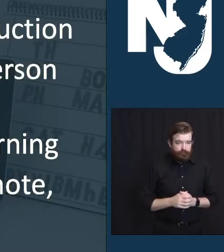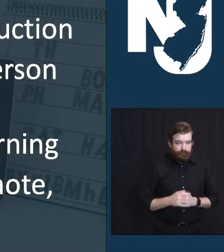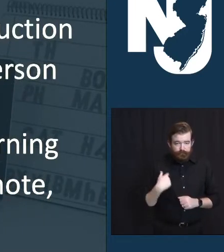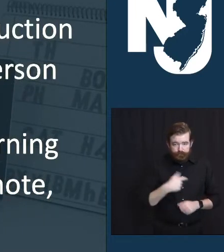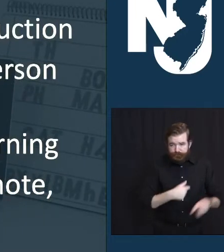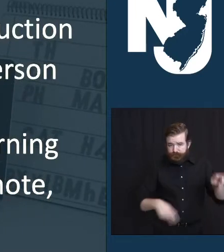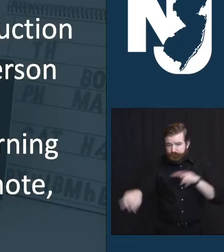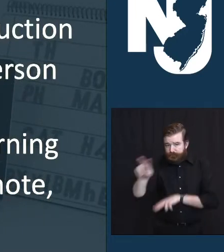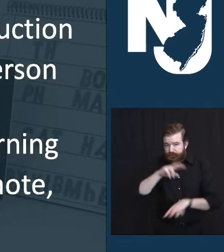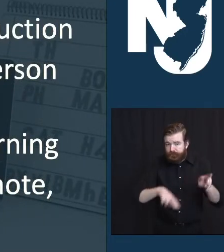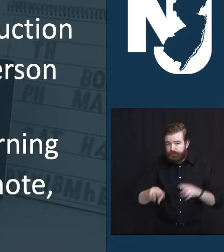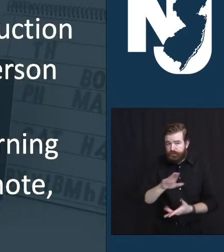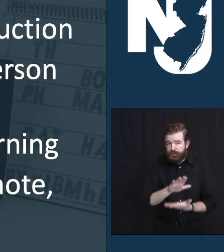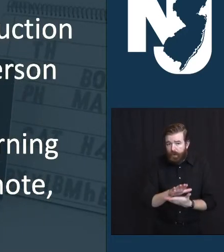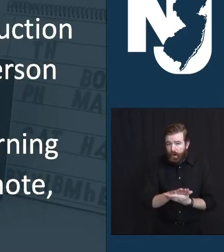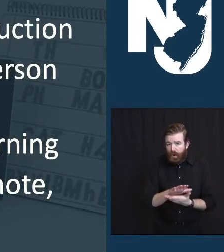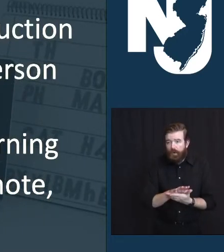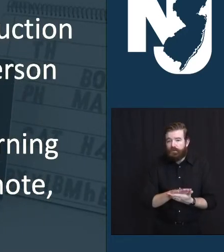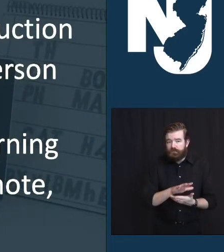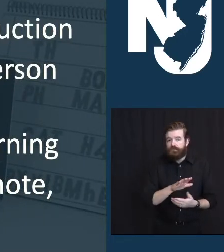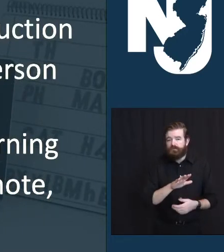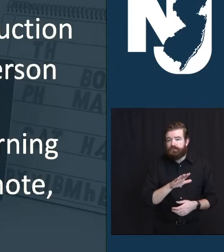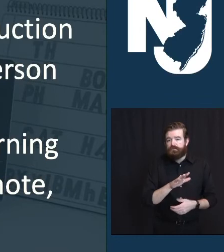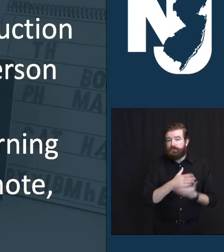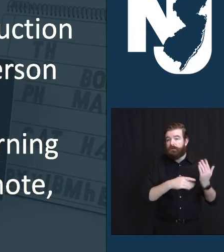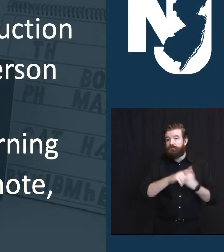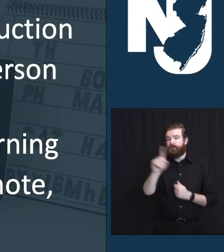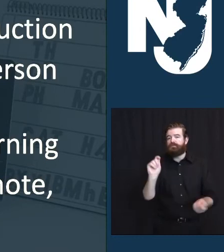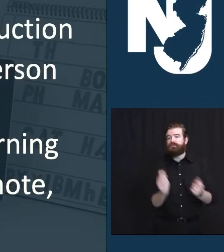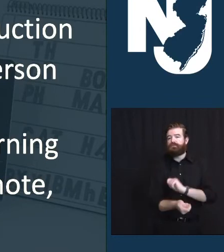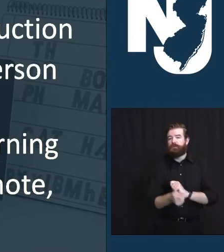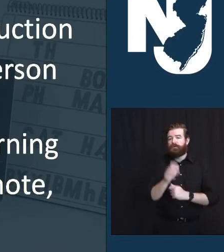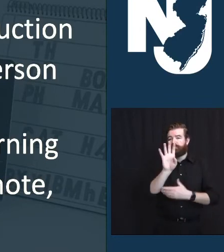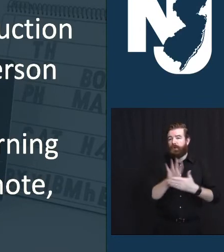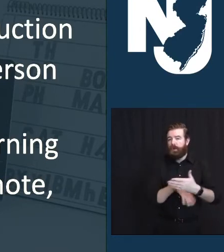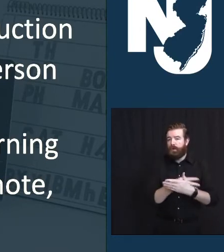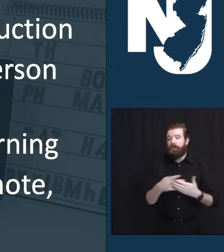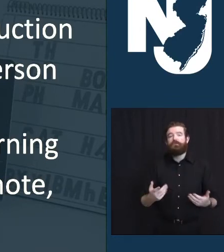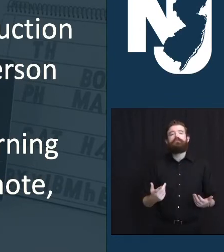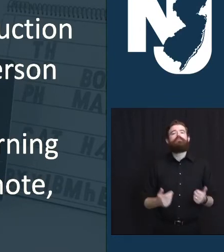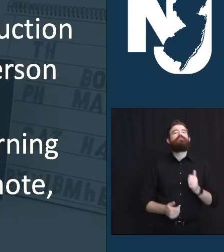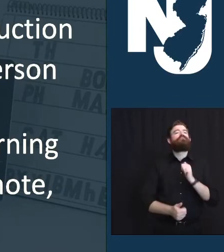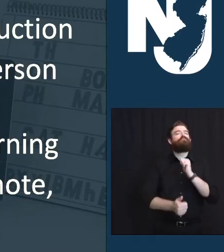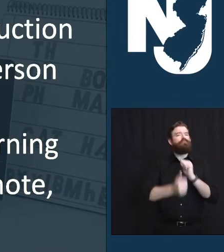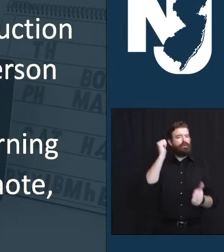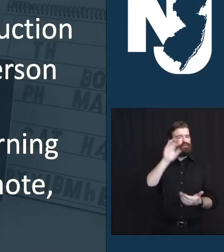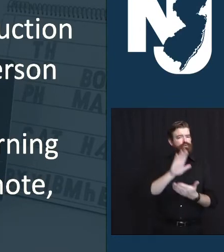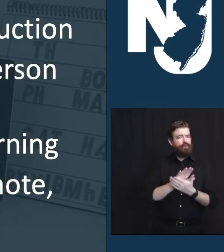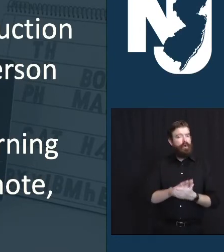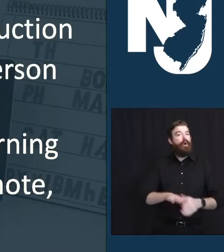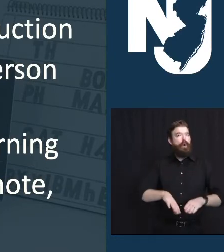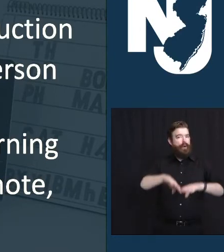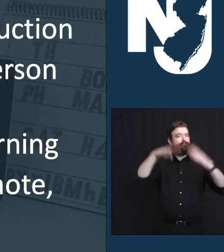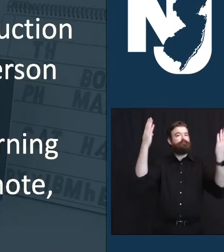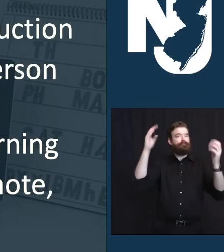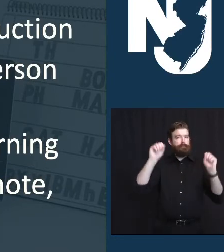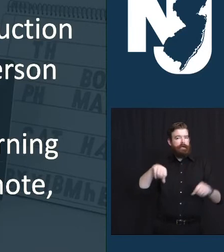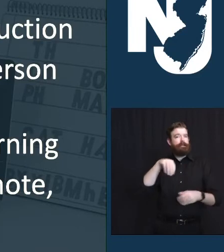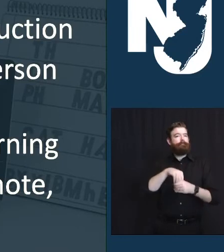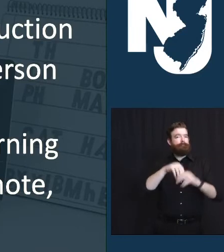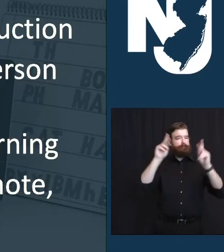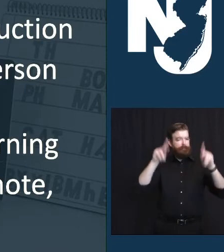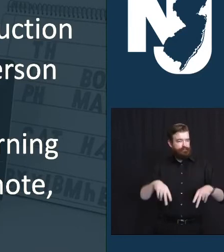but the majority of schools remain currently open in some form of in-person instruction. As of this morning, 82 schools are